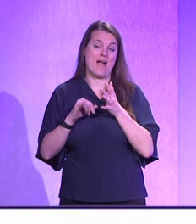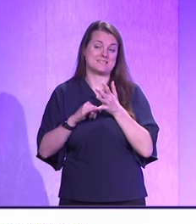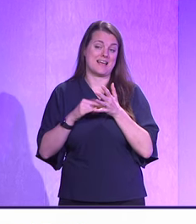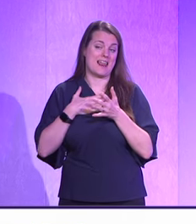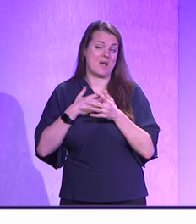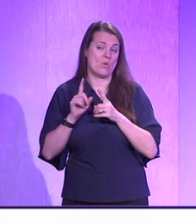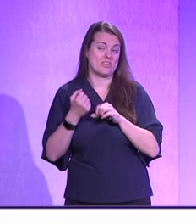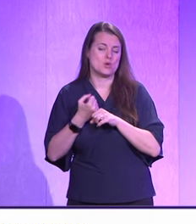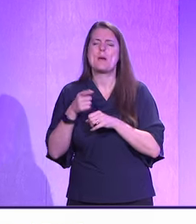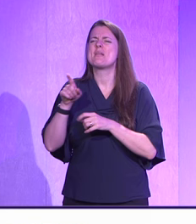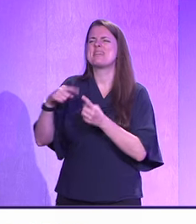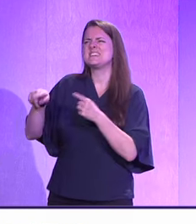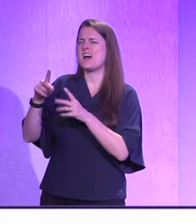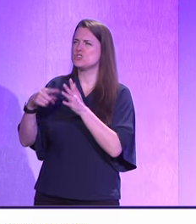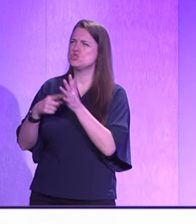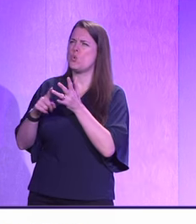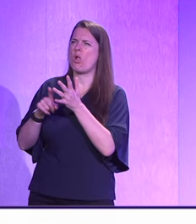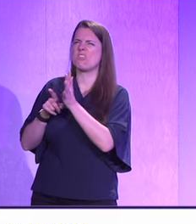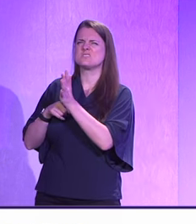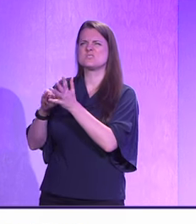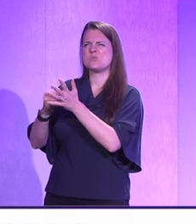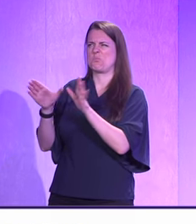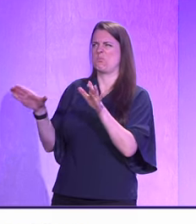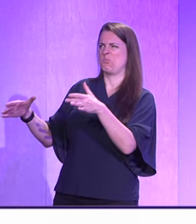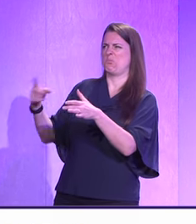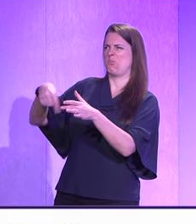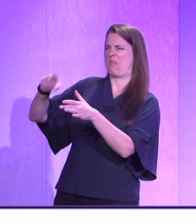I don't know what these tools are called. It's like organizational operating